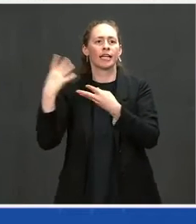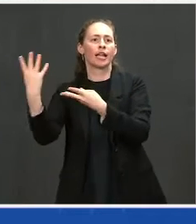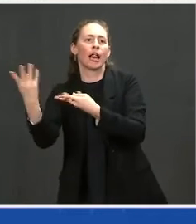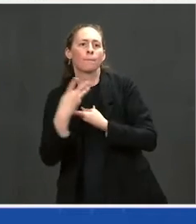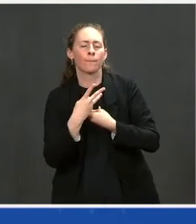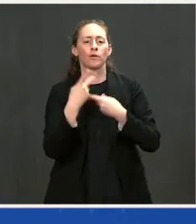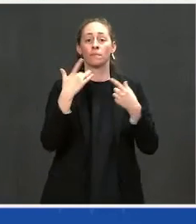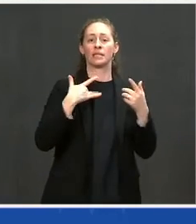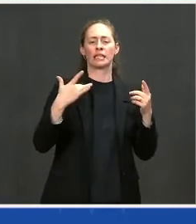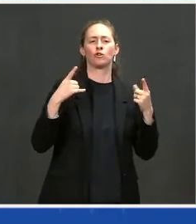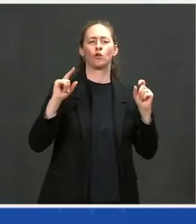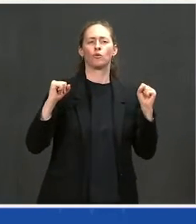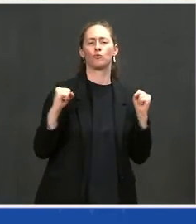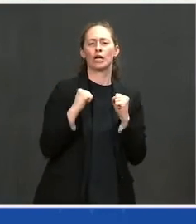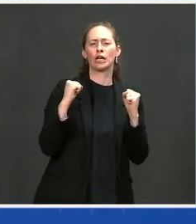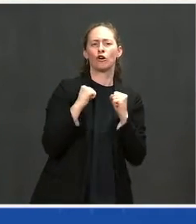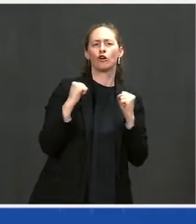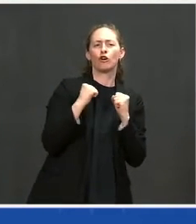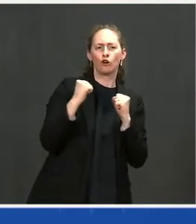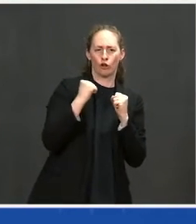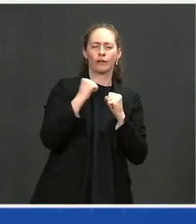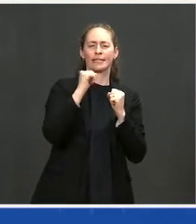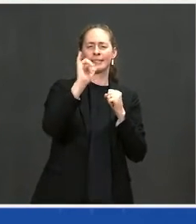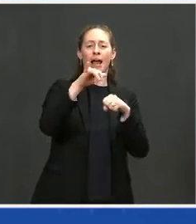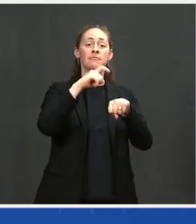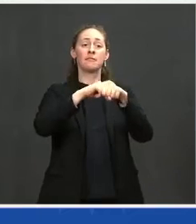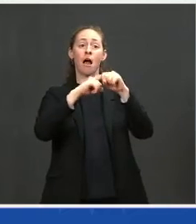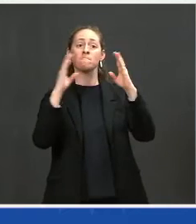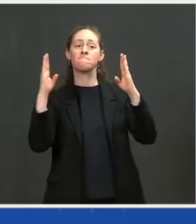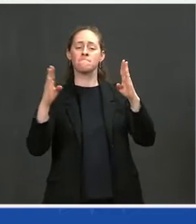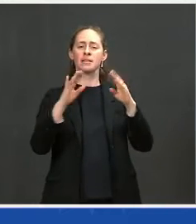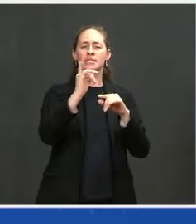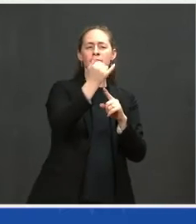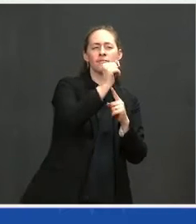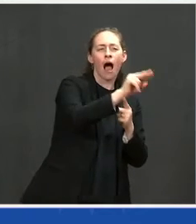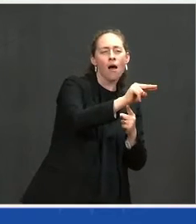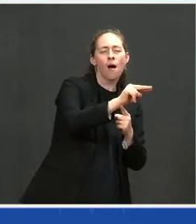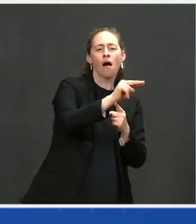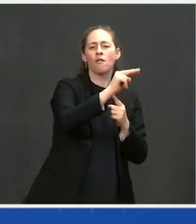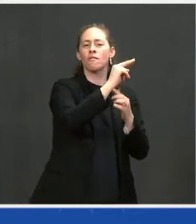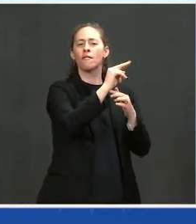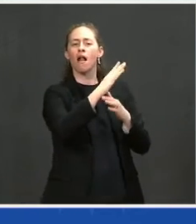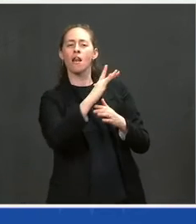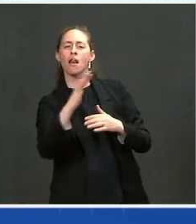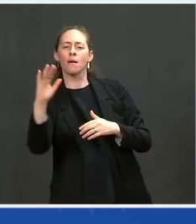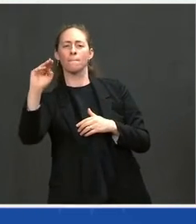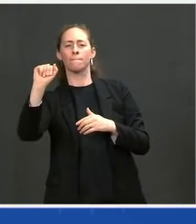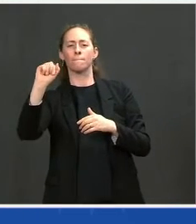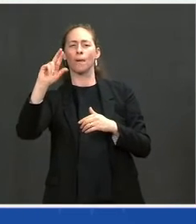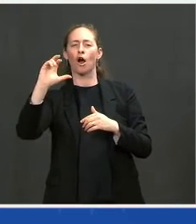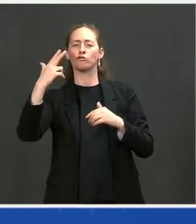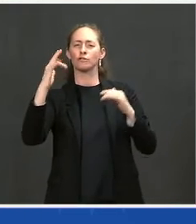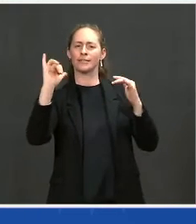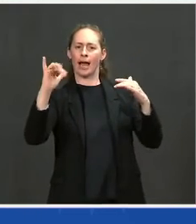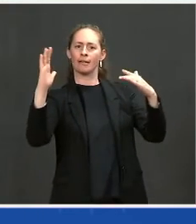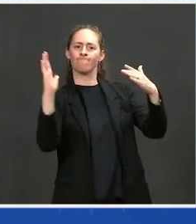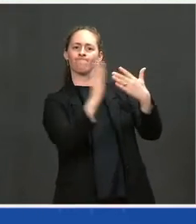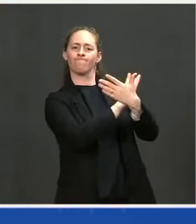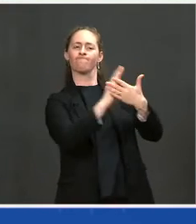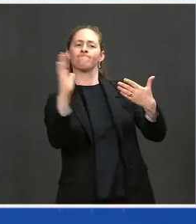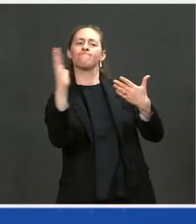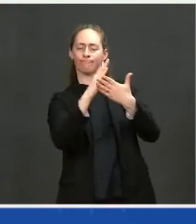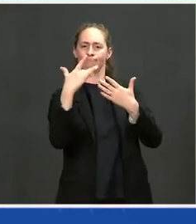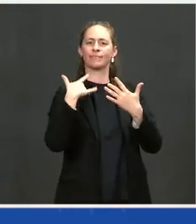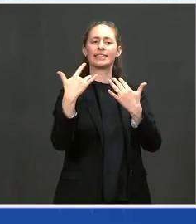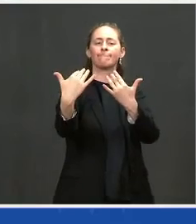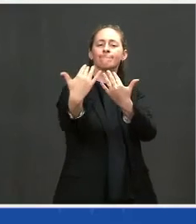of January, February, March. It happens every year. In addition to that, there is